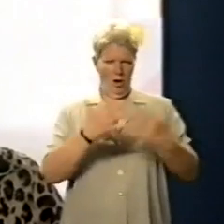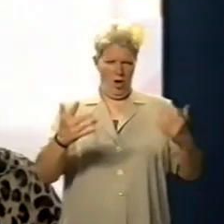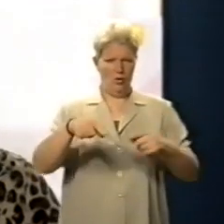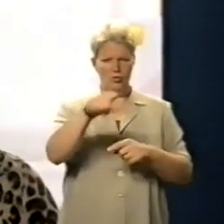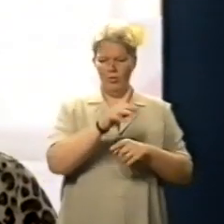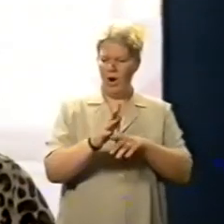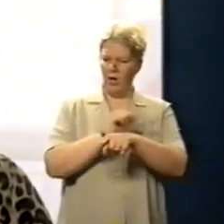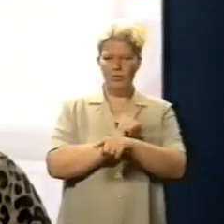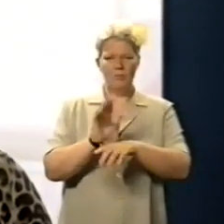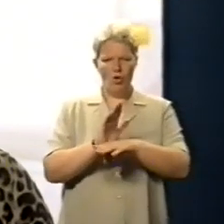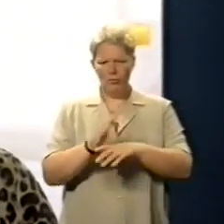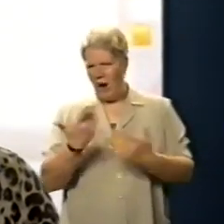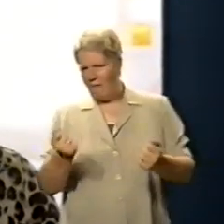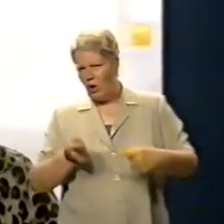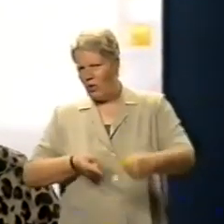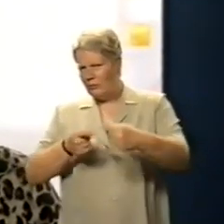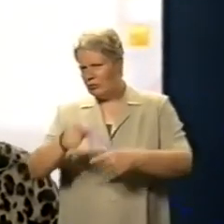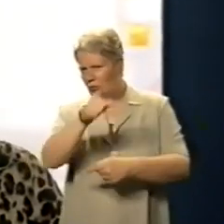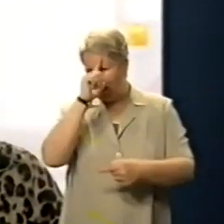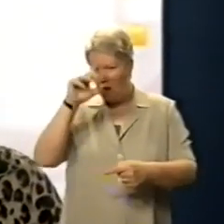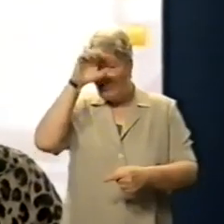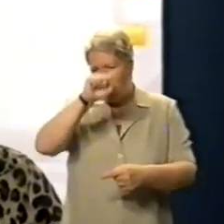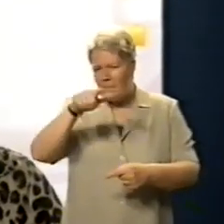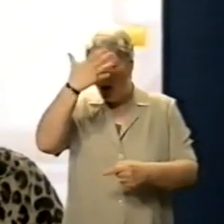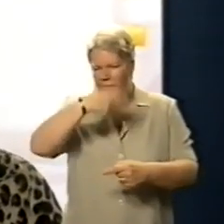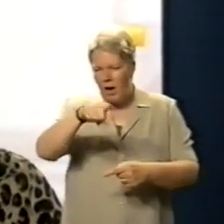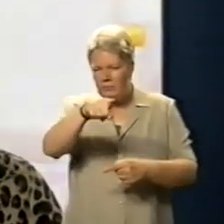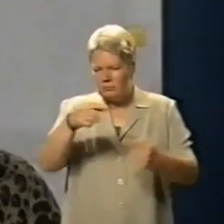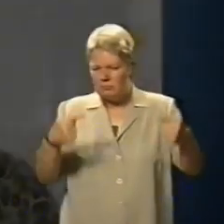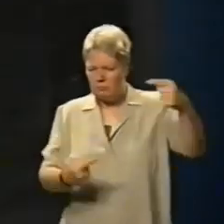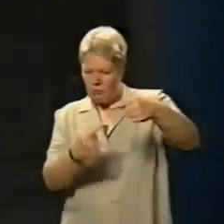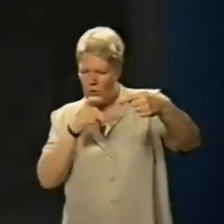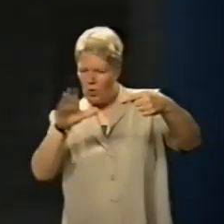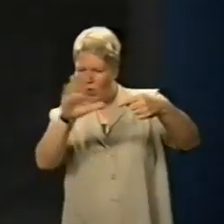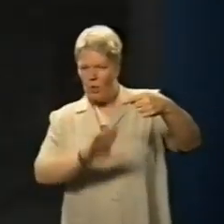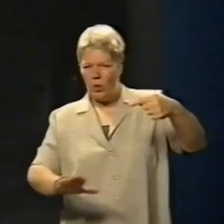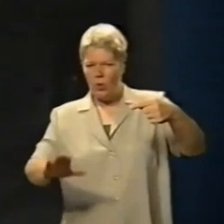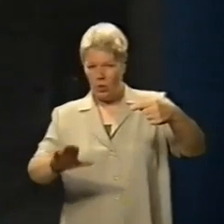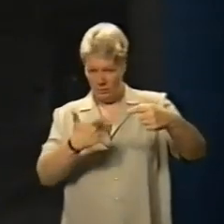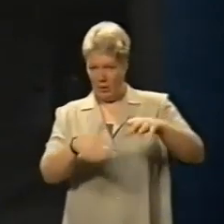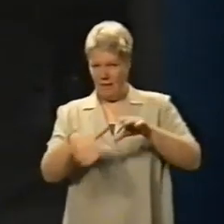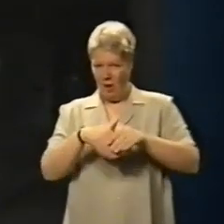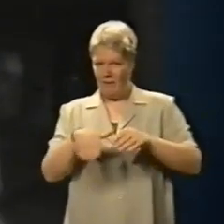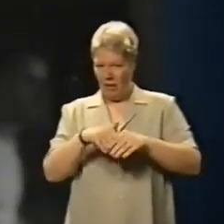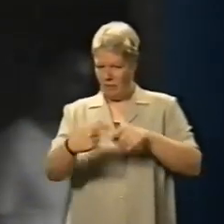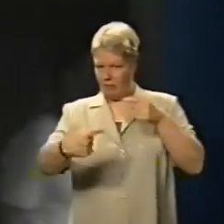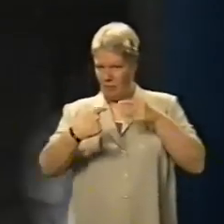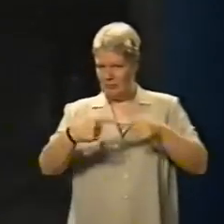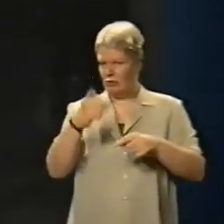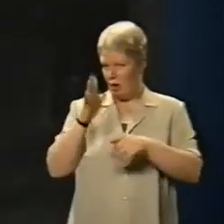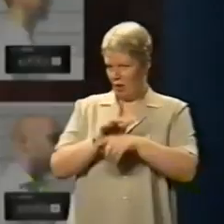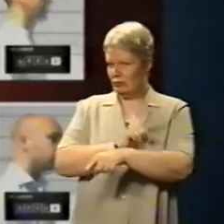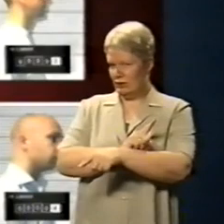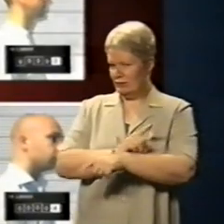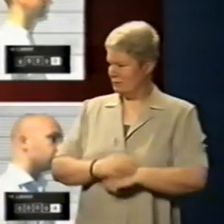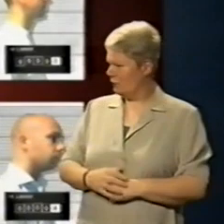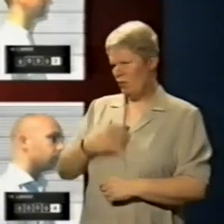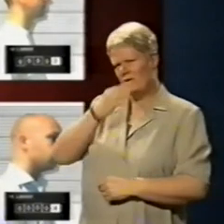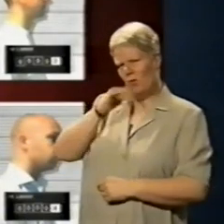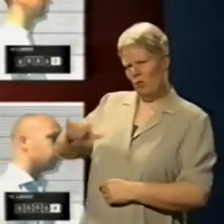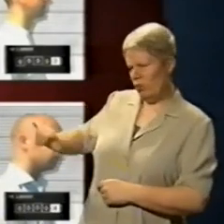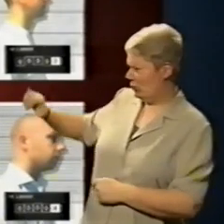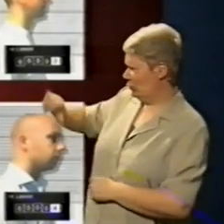last week's show to take part in our memory challenge. Could you correctly identify the man in this footage? We asked you which,